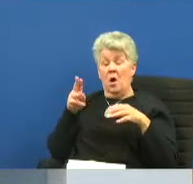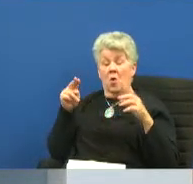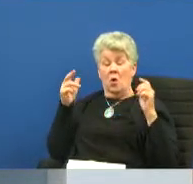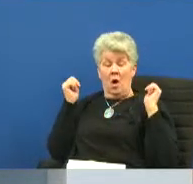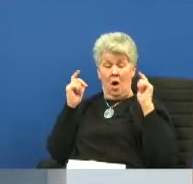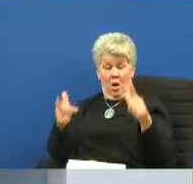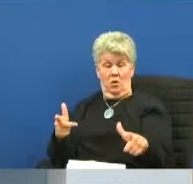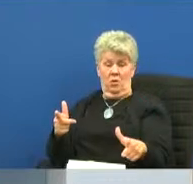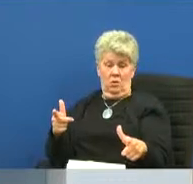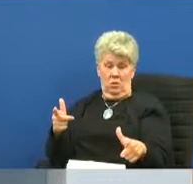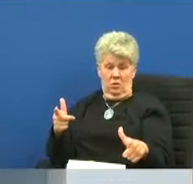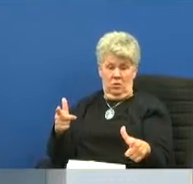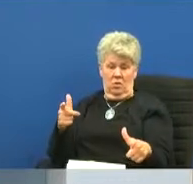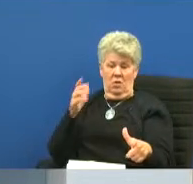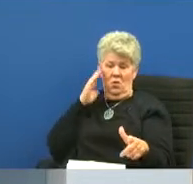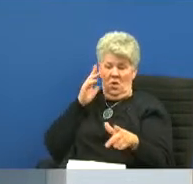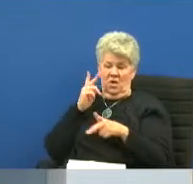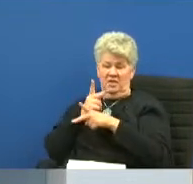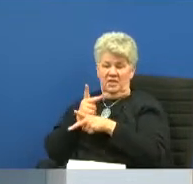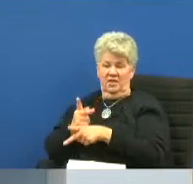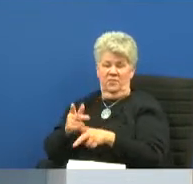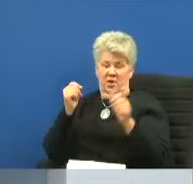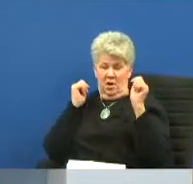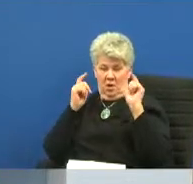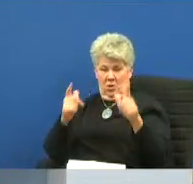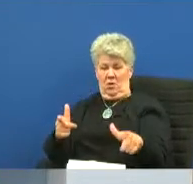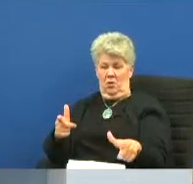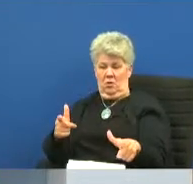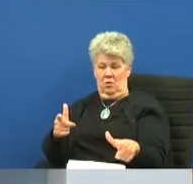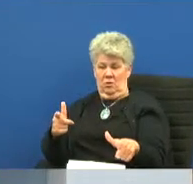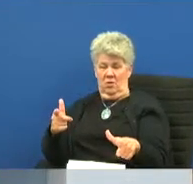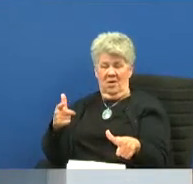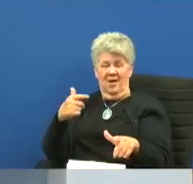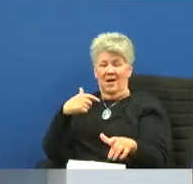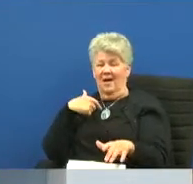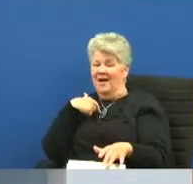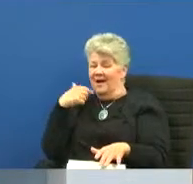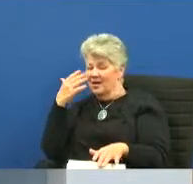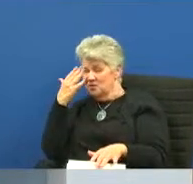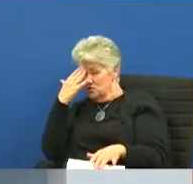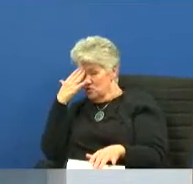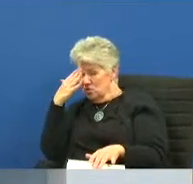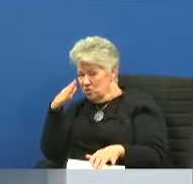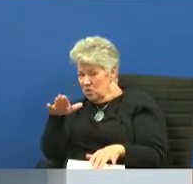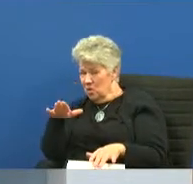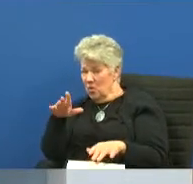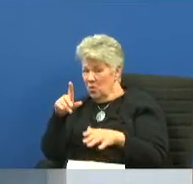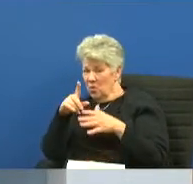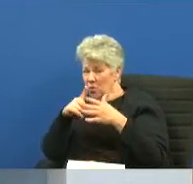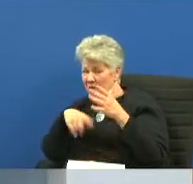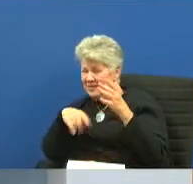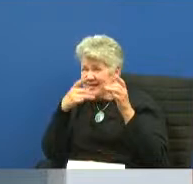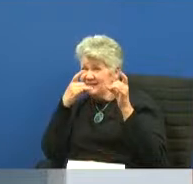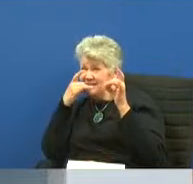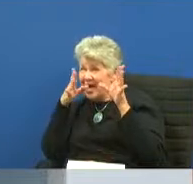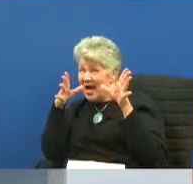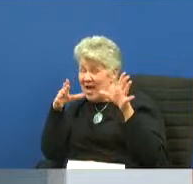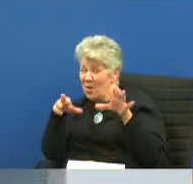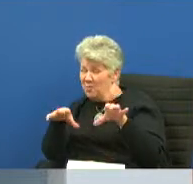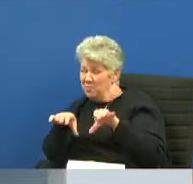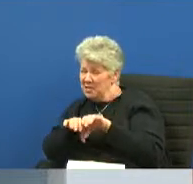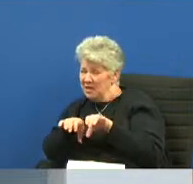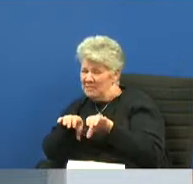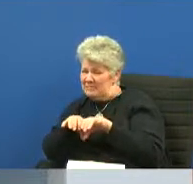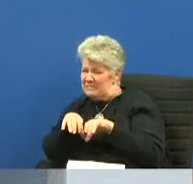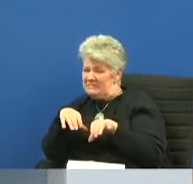a whole. I cannot speak currently as to the condition of the lighting or the plumbing. There's